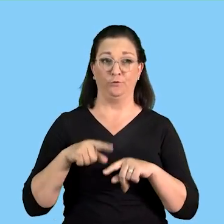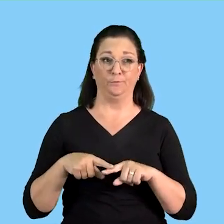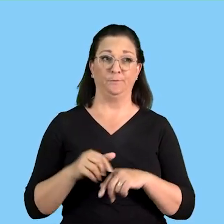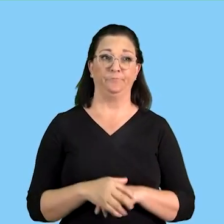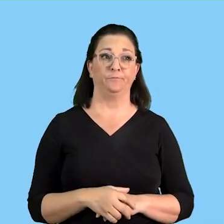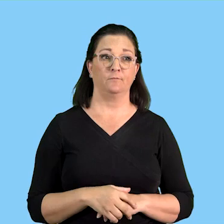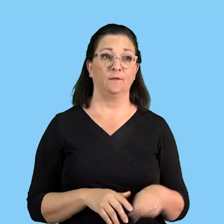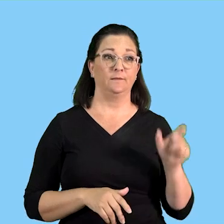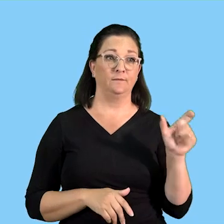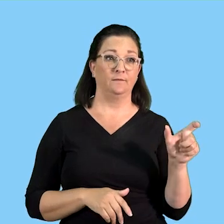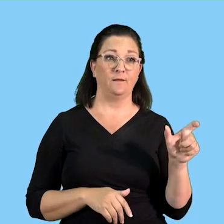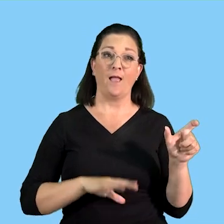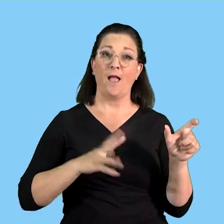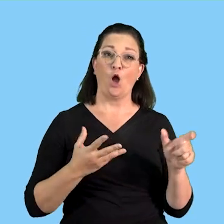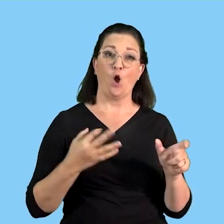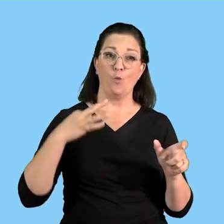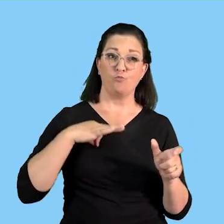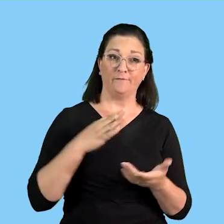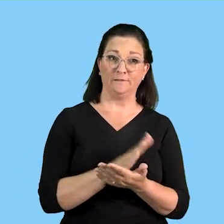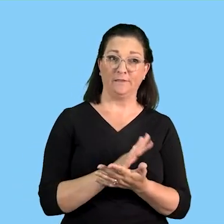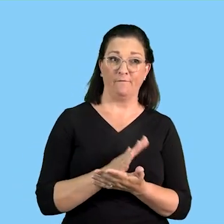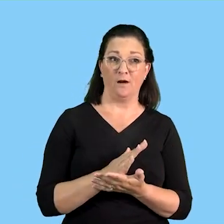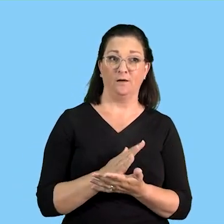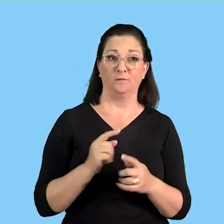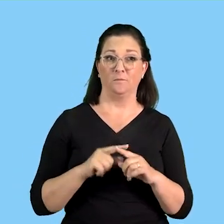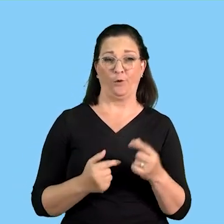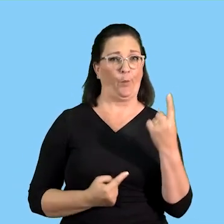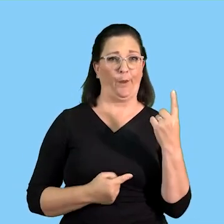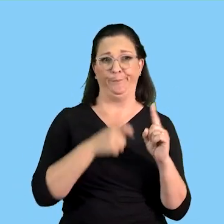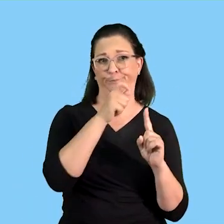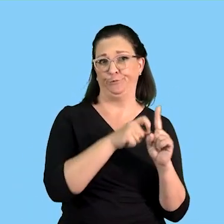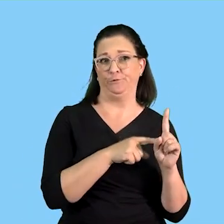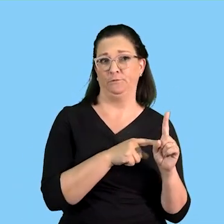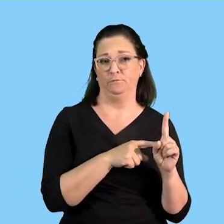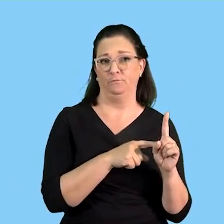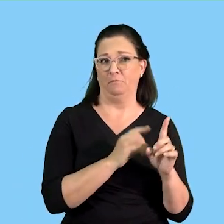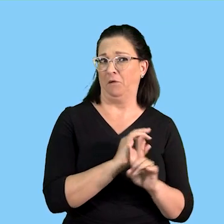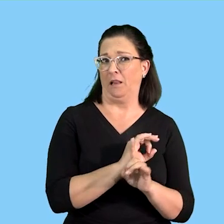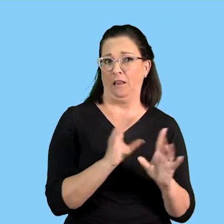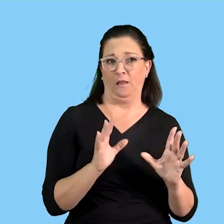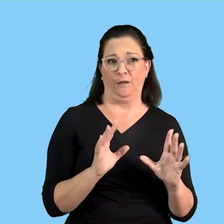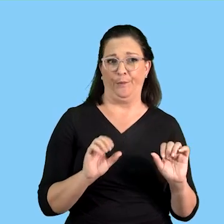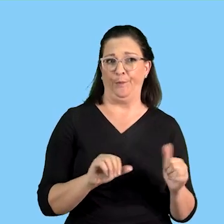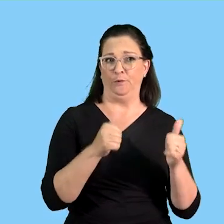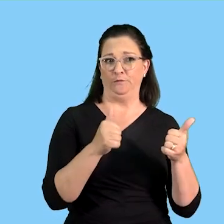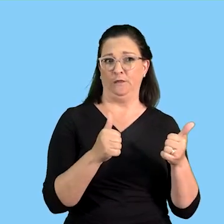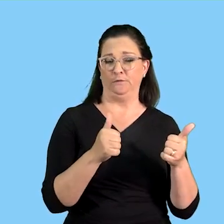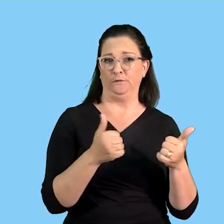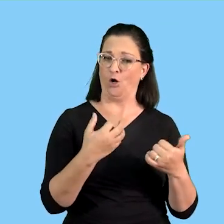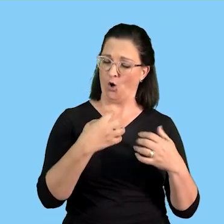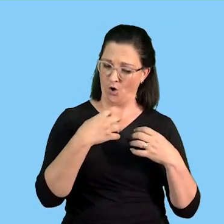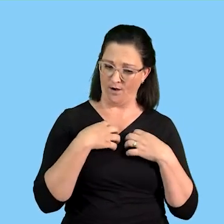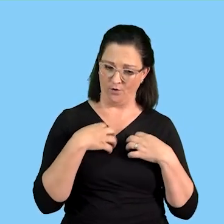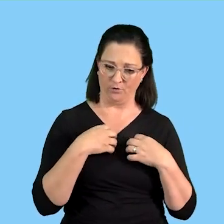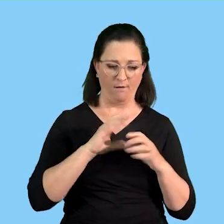looking into how profit is divided. For the sole trader as a business owned by one person, it becomes very clear. The success is that